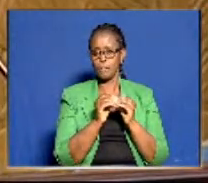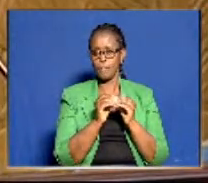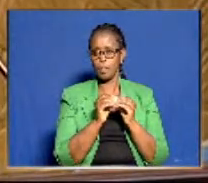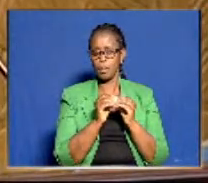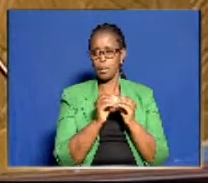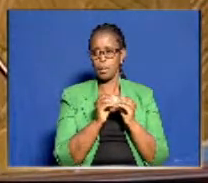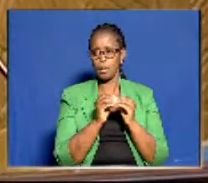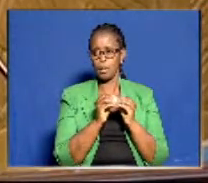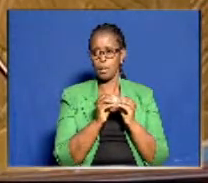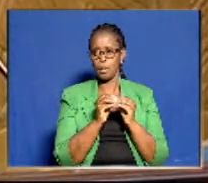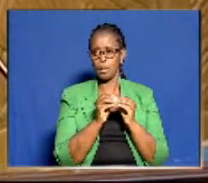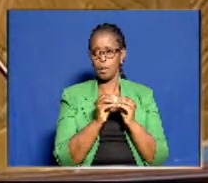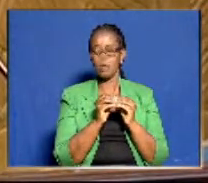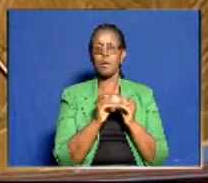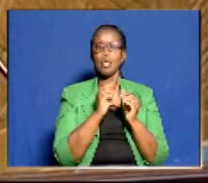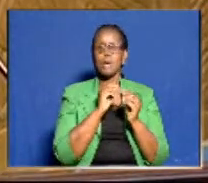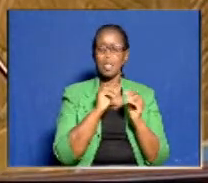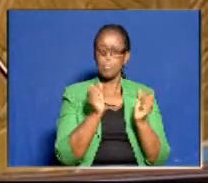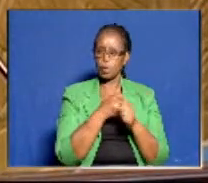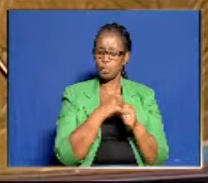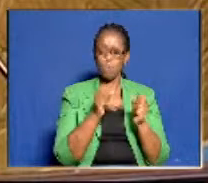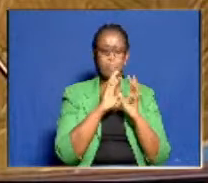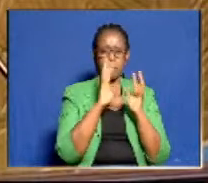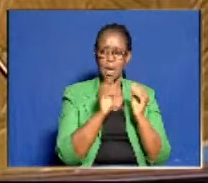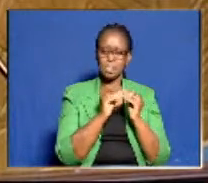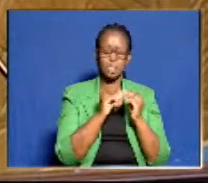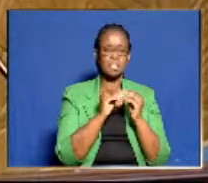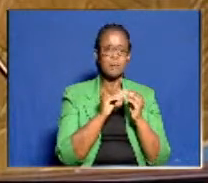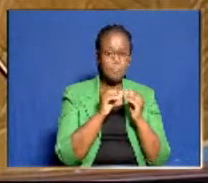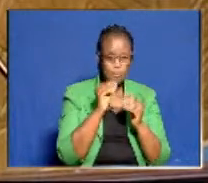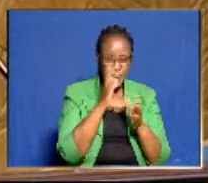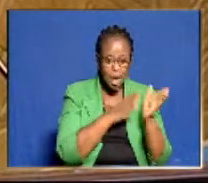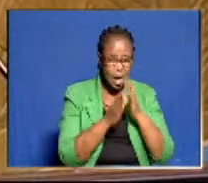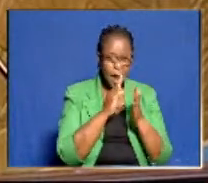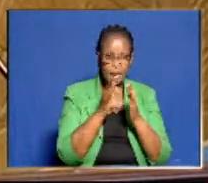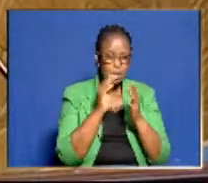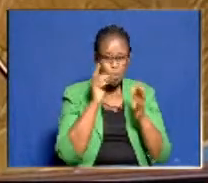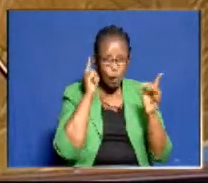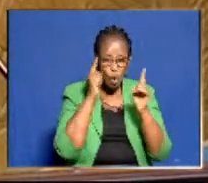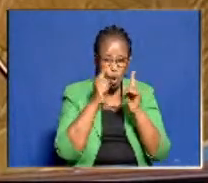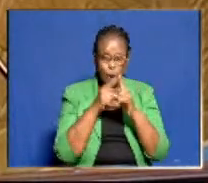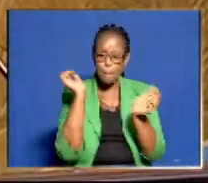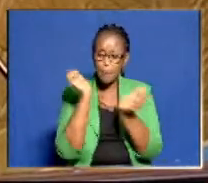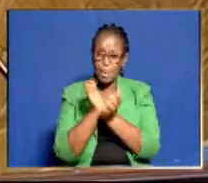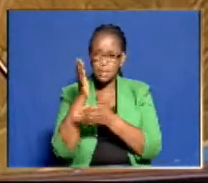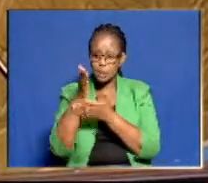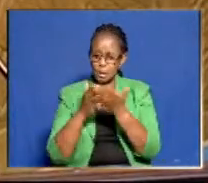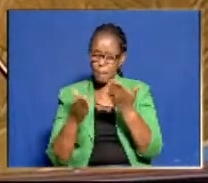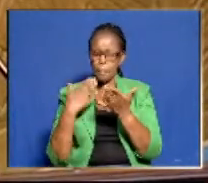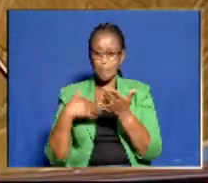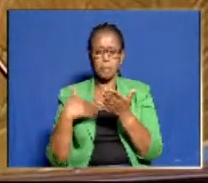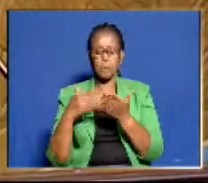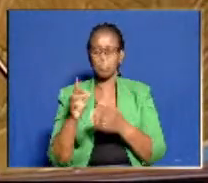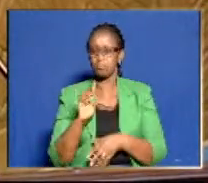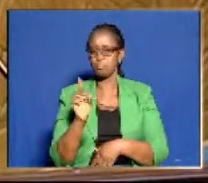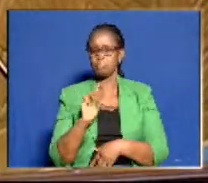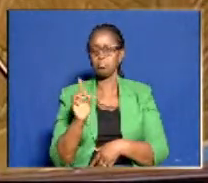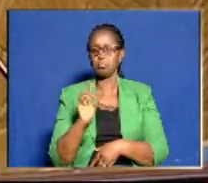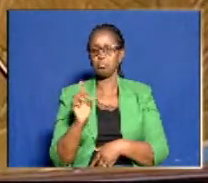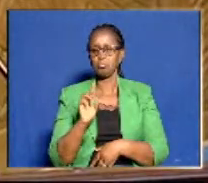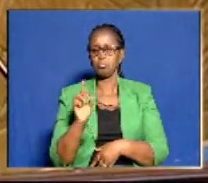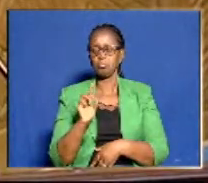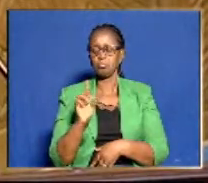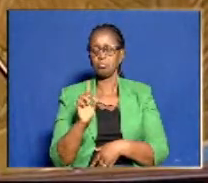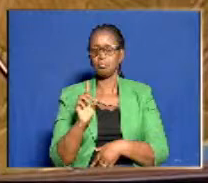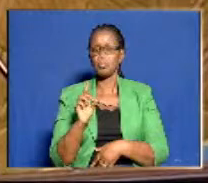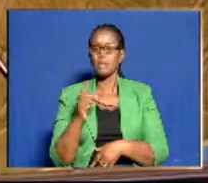with the intention to punish certain sections of the population just because of their association. Because